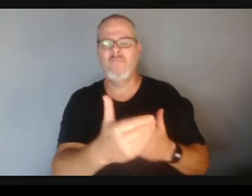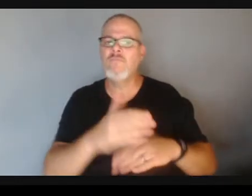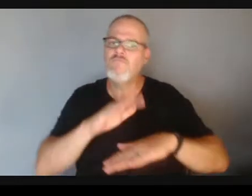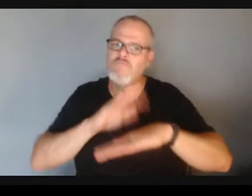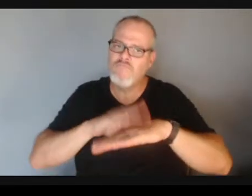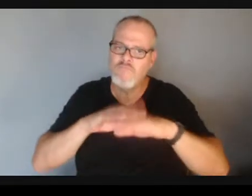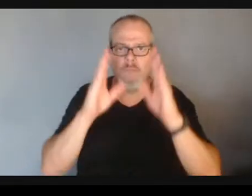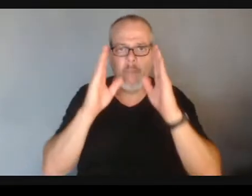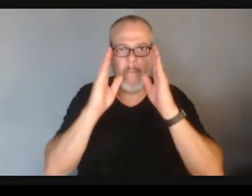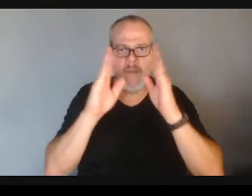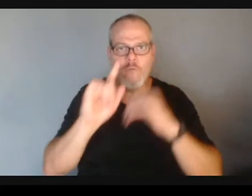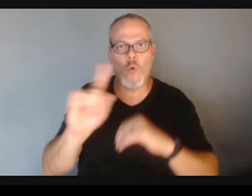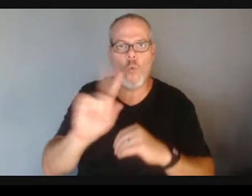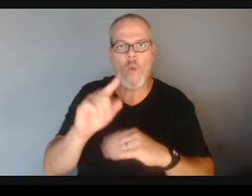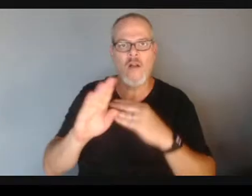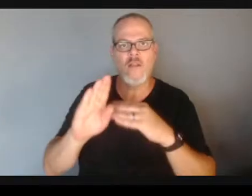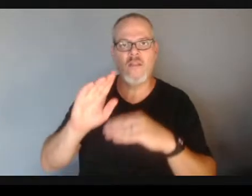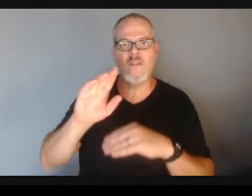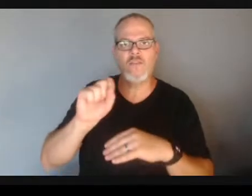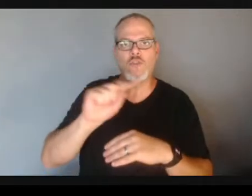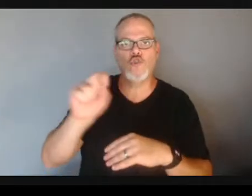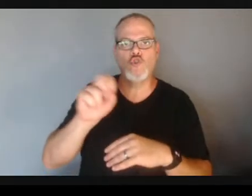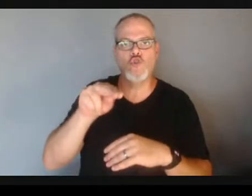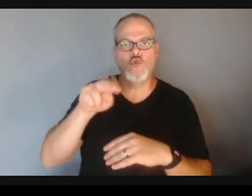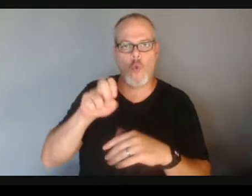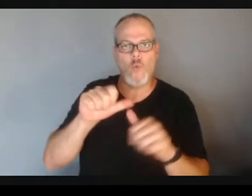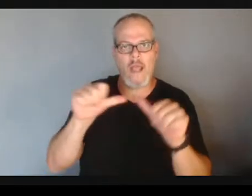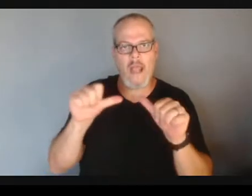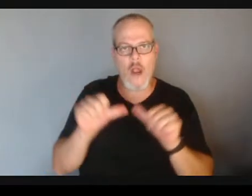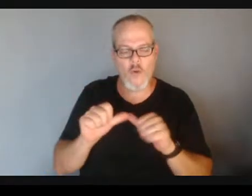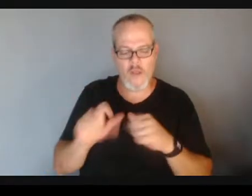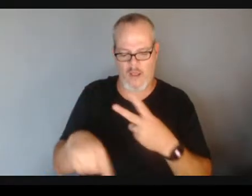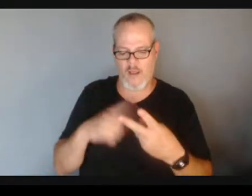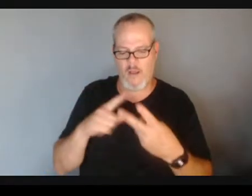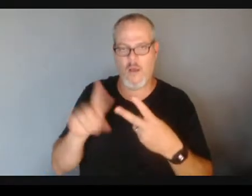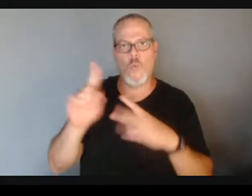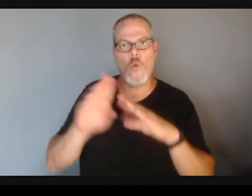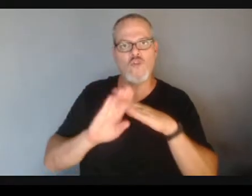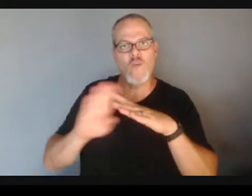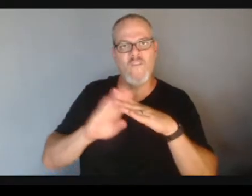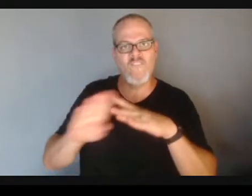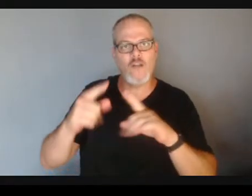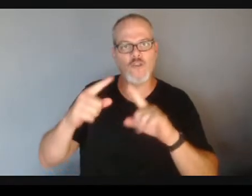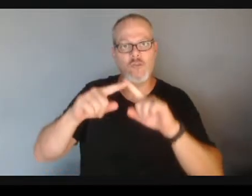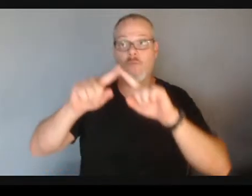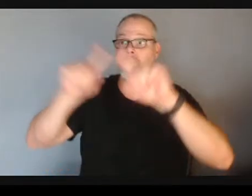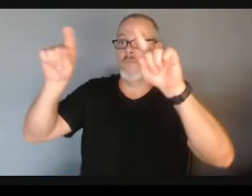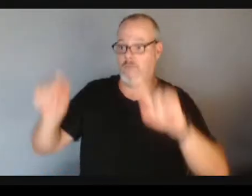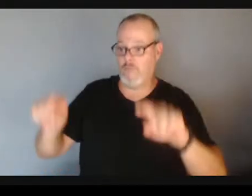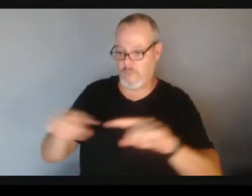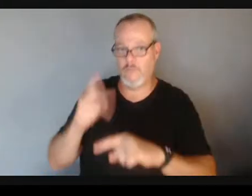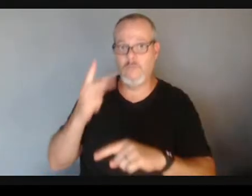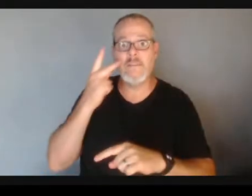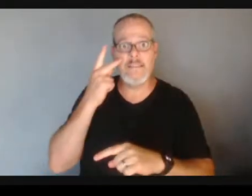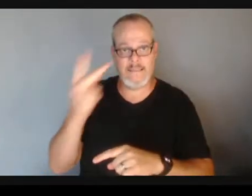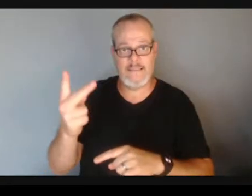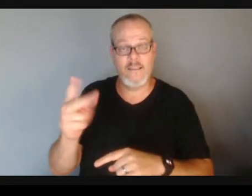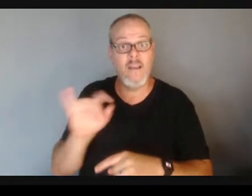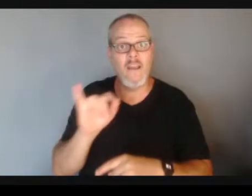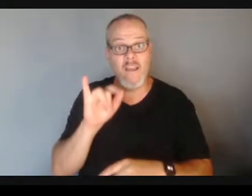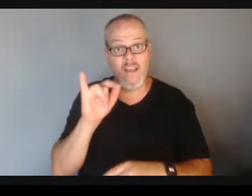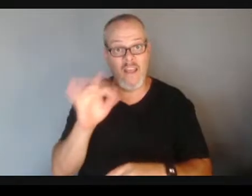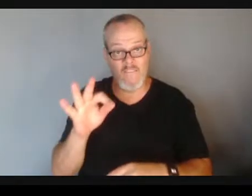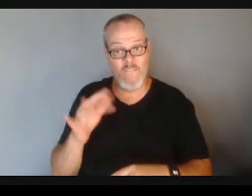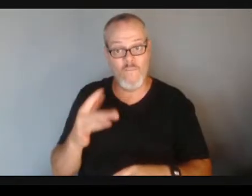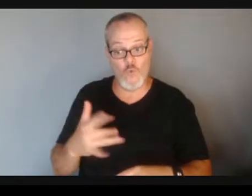your tsunami zones, so the areas that you're going to, know where the evacuation points are. There are signs. And if you do feel a